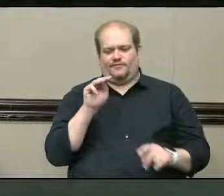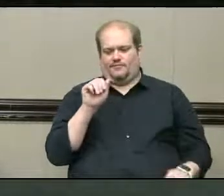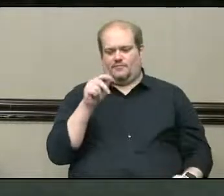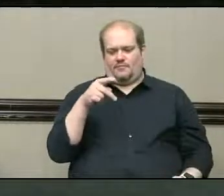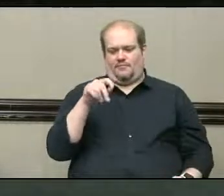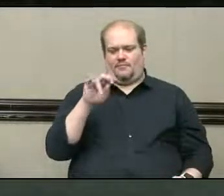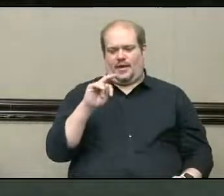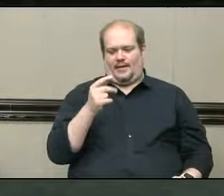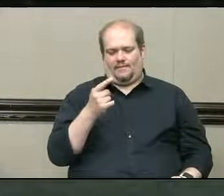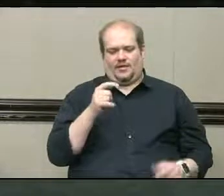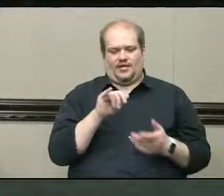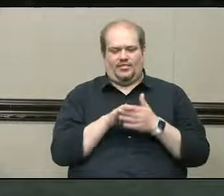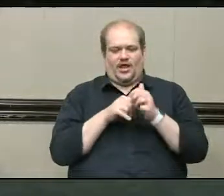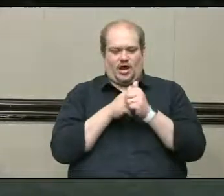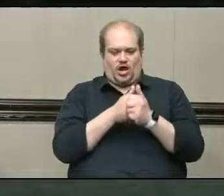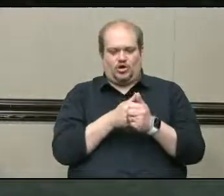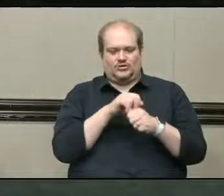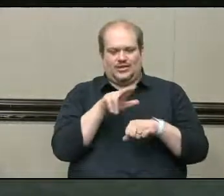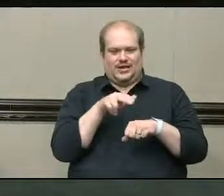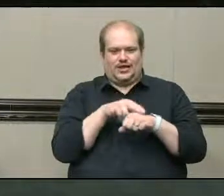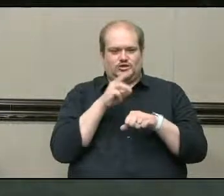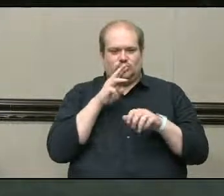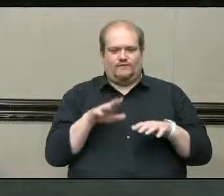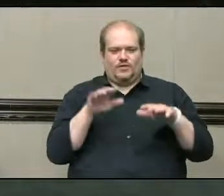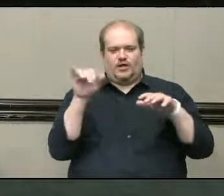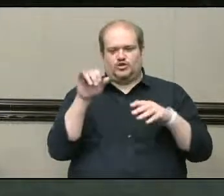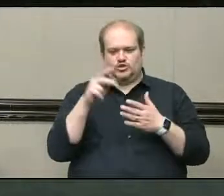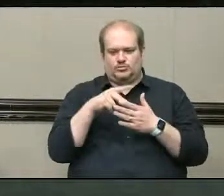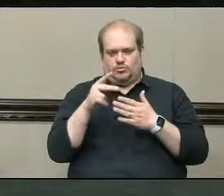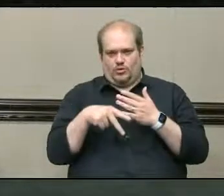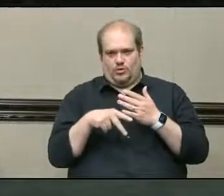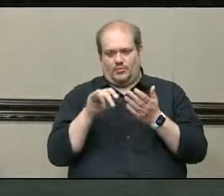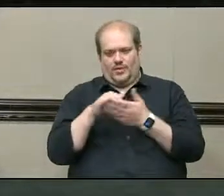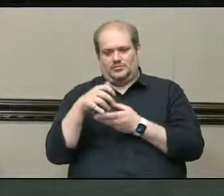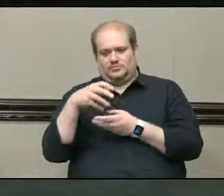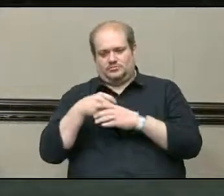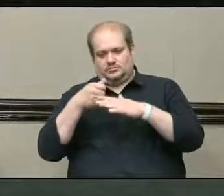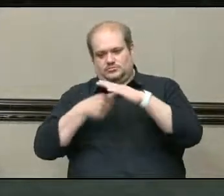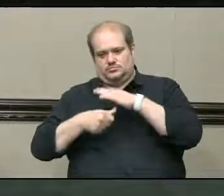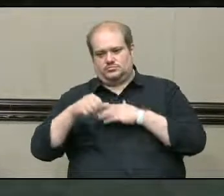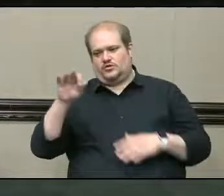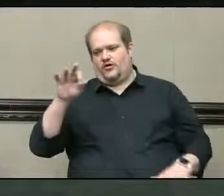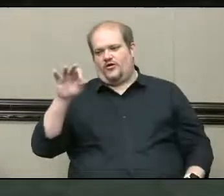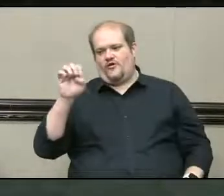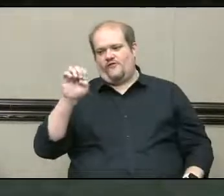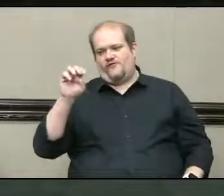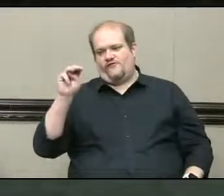that occurs under the National Flood Insurance Program, which is part of FEMA, the